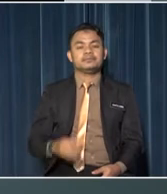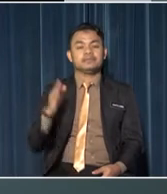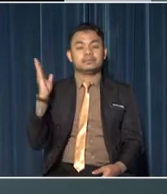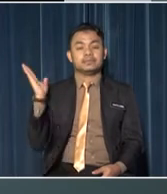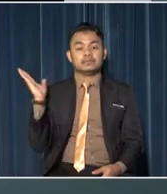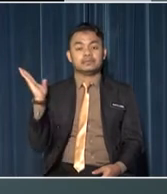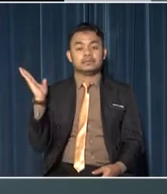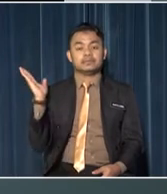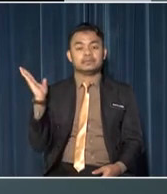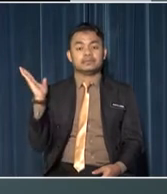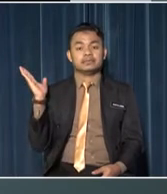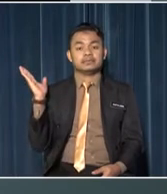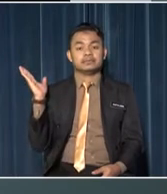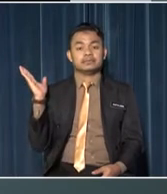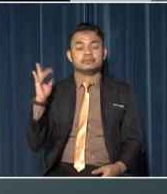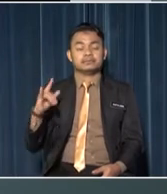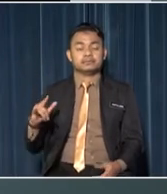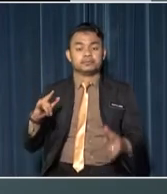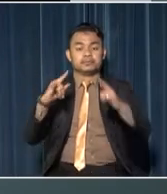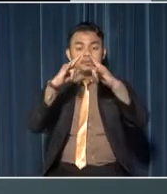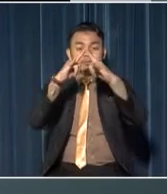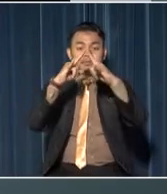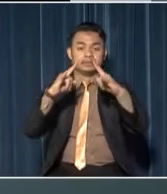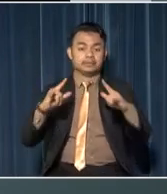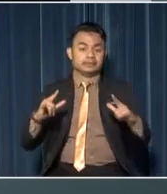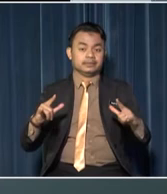This is a pyramid.